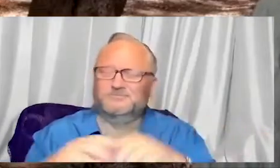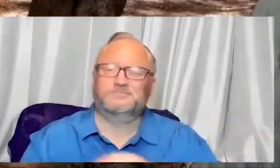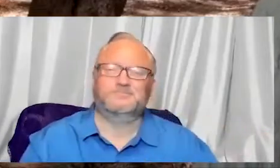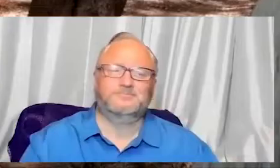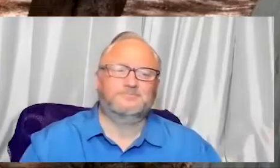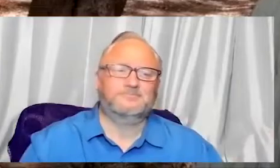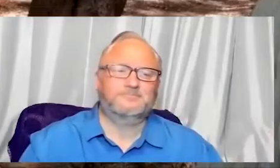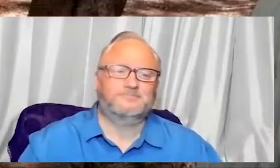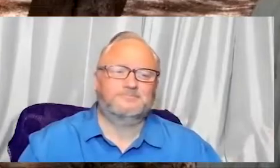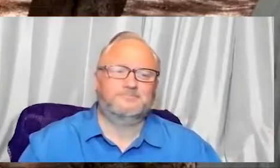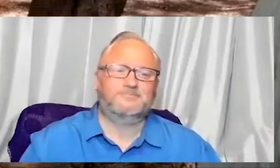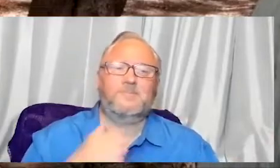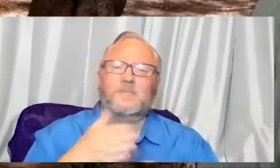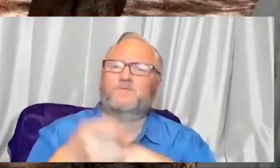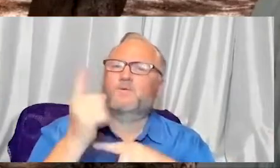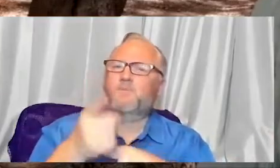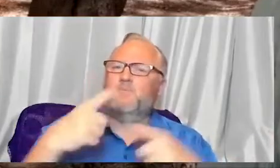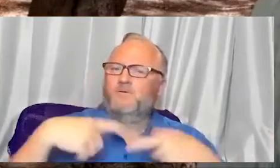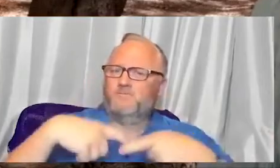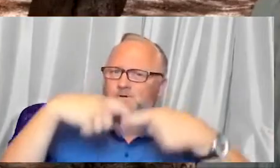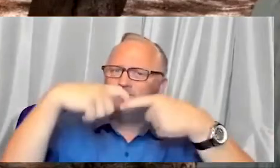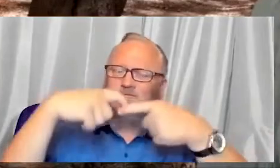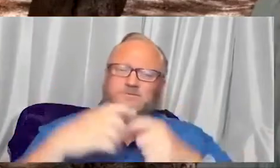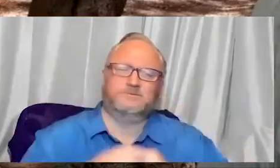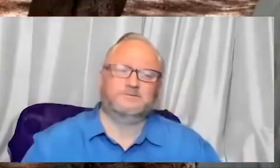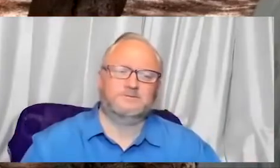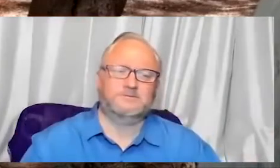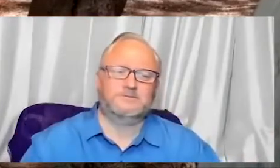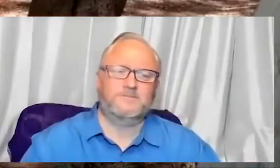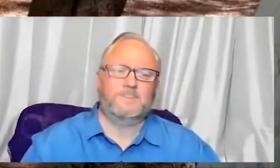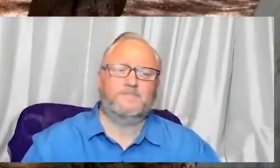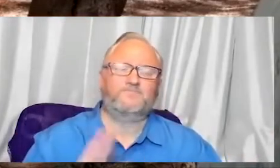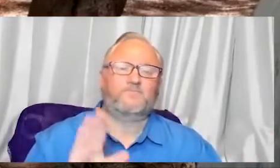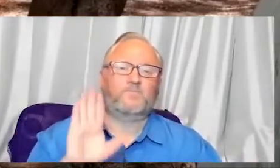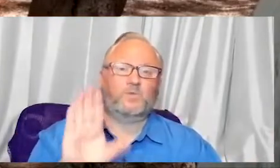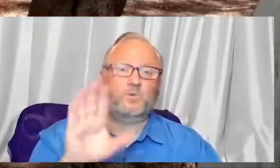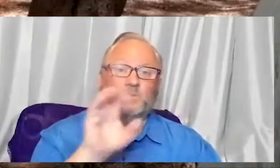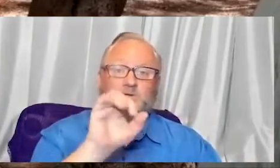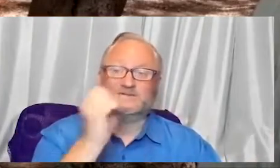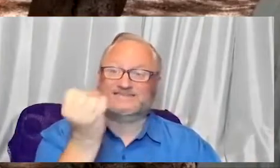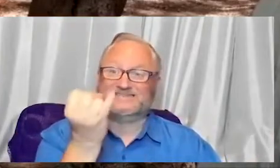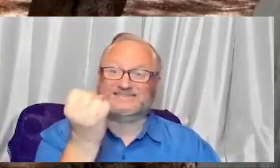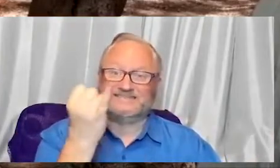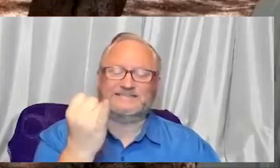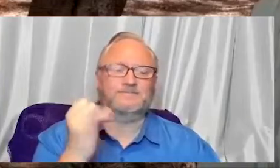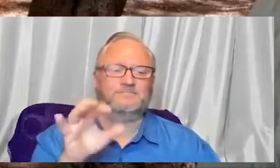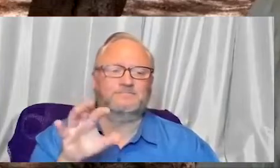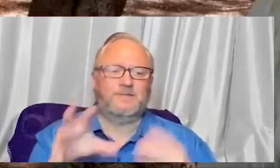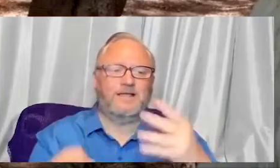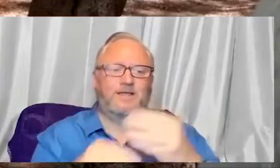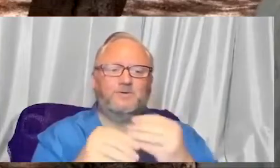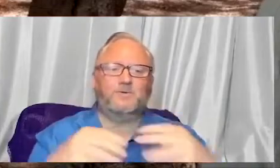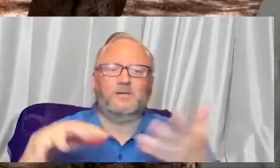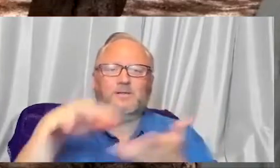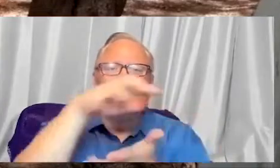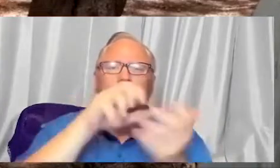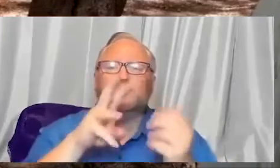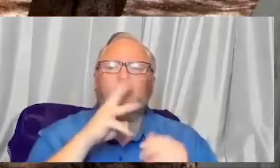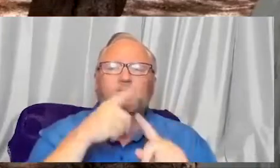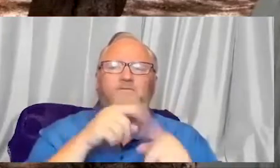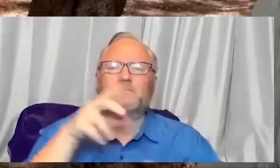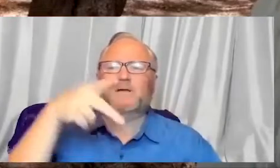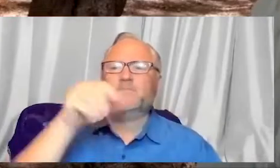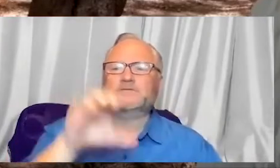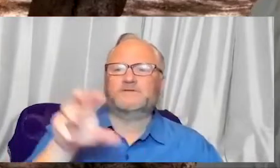And after a moment's pause, add your seed to the mingled waters of the Pacific